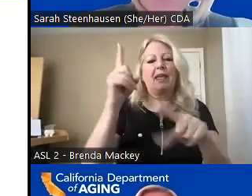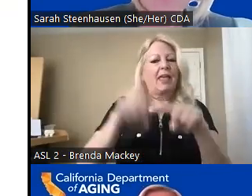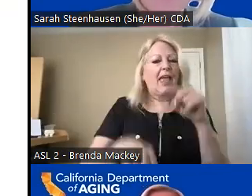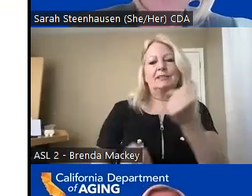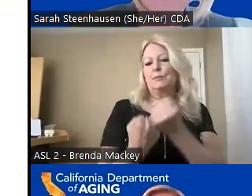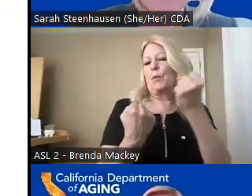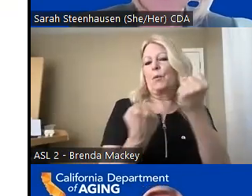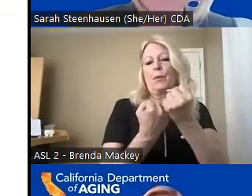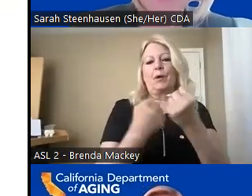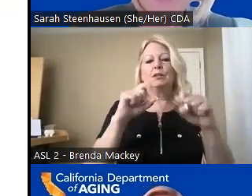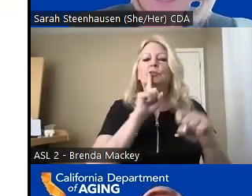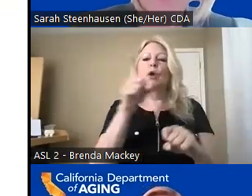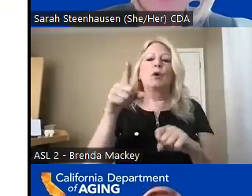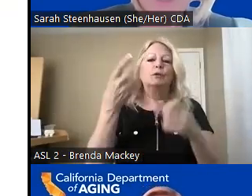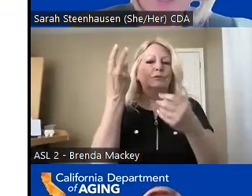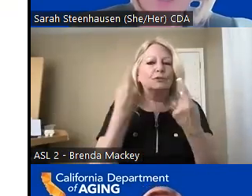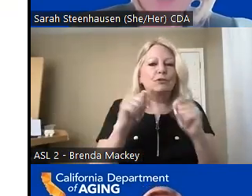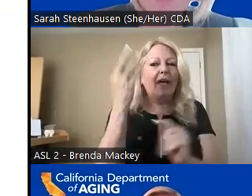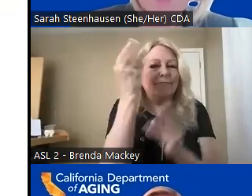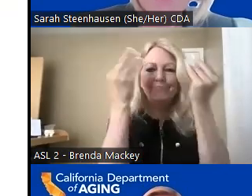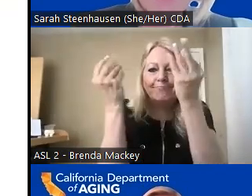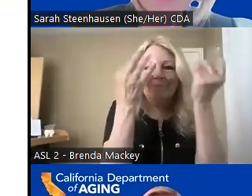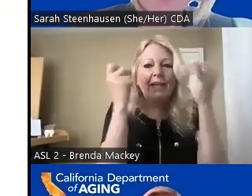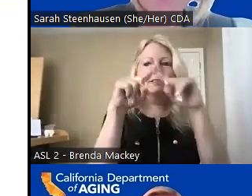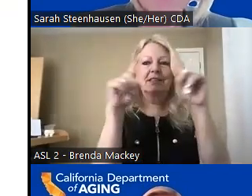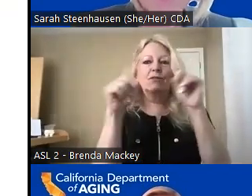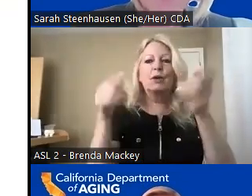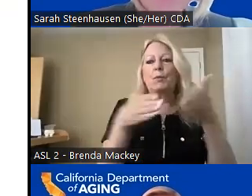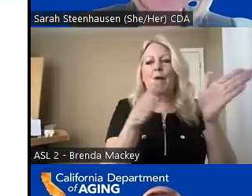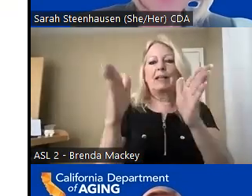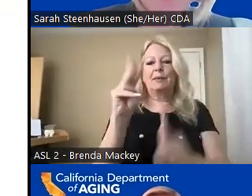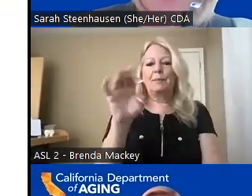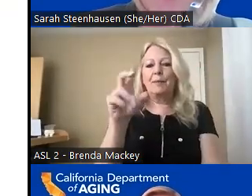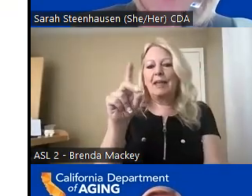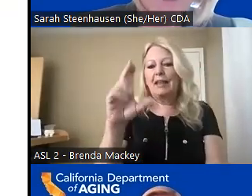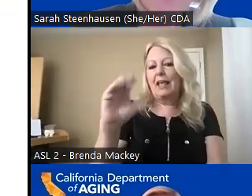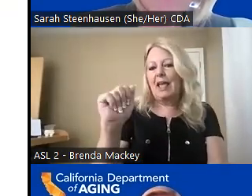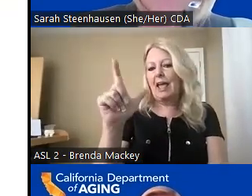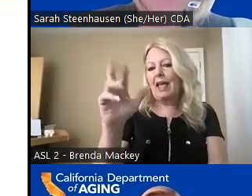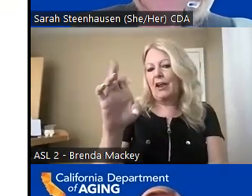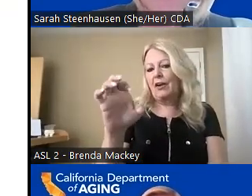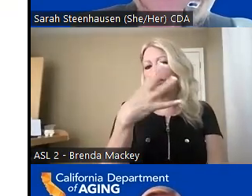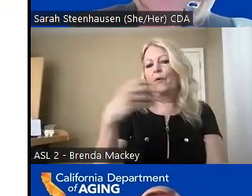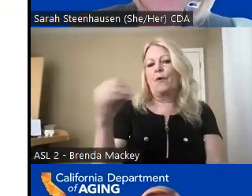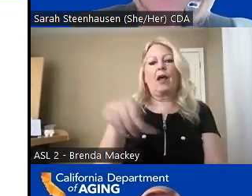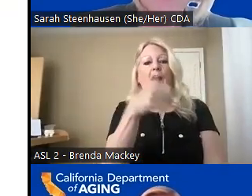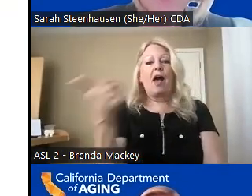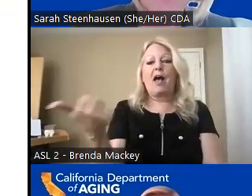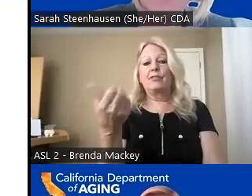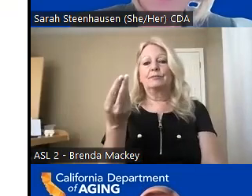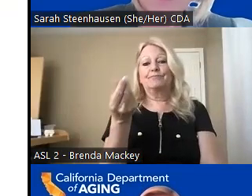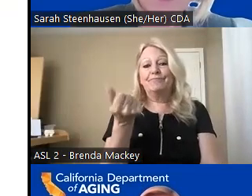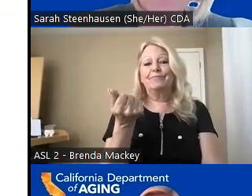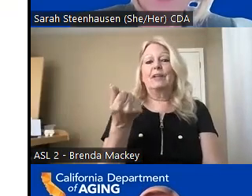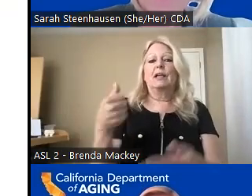we're trying to think of ways across Medi-Cal, Medicare, and other funding streams. So to your point, Marty, this absolutely will keep the